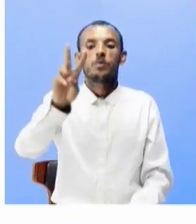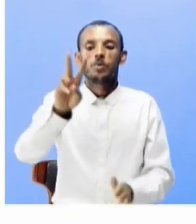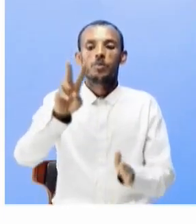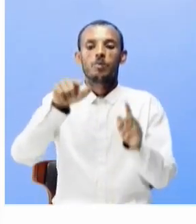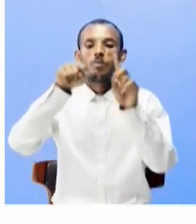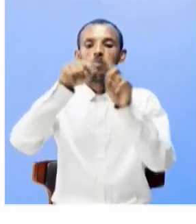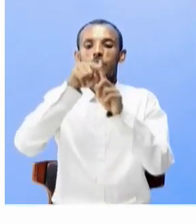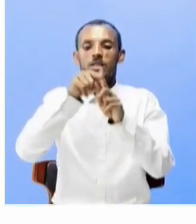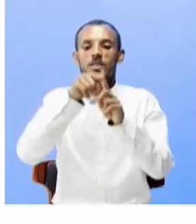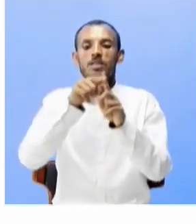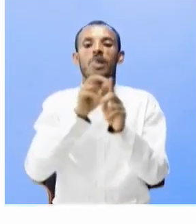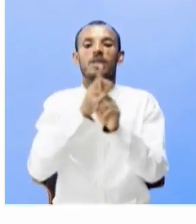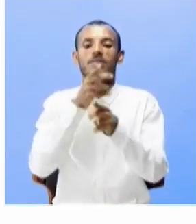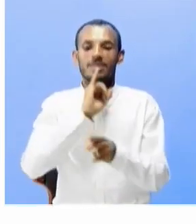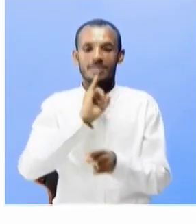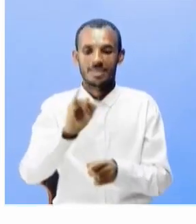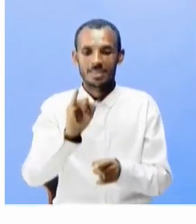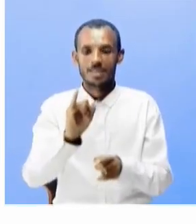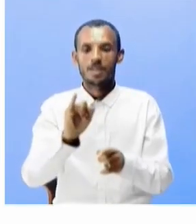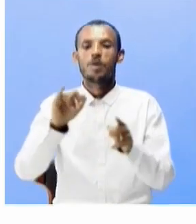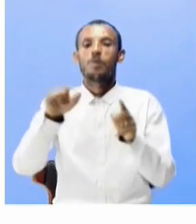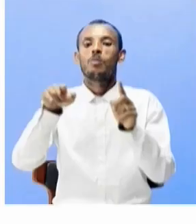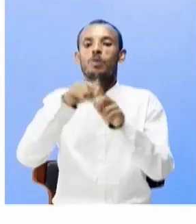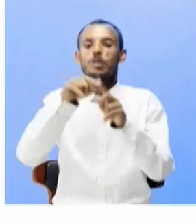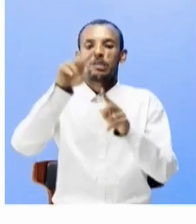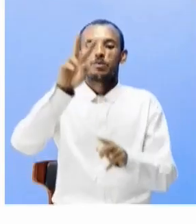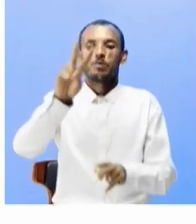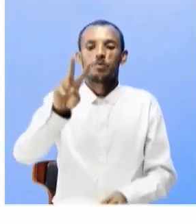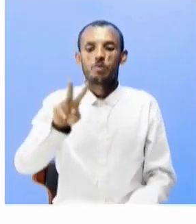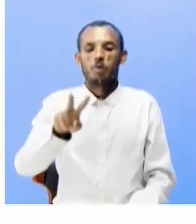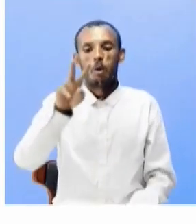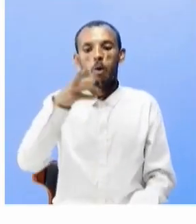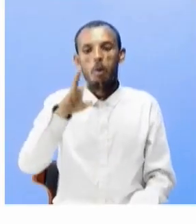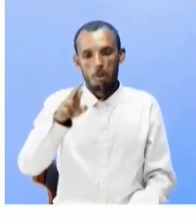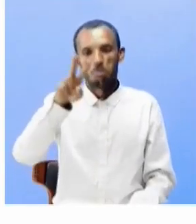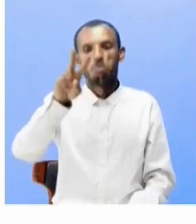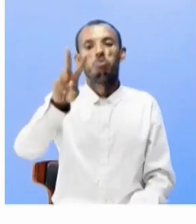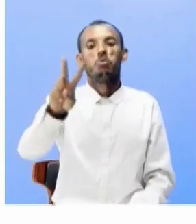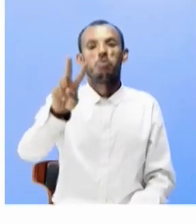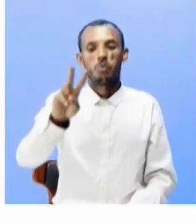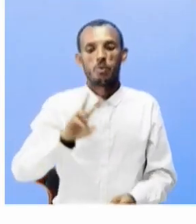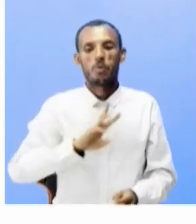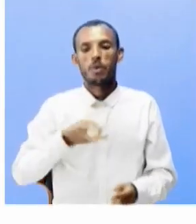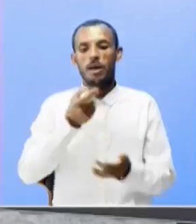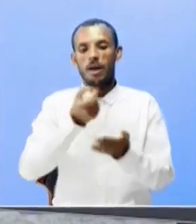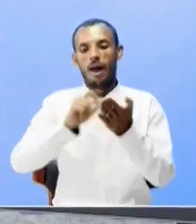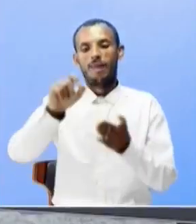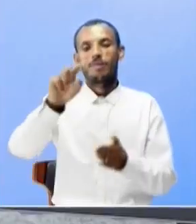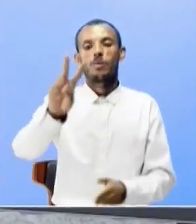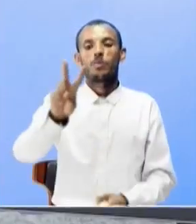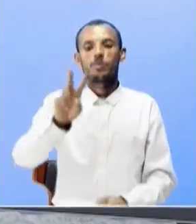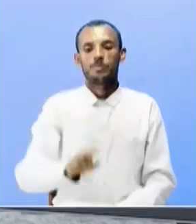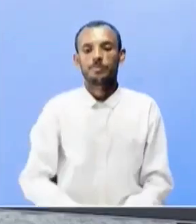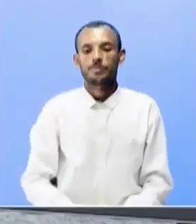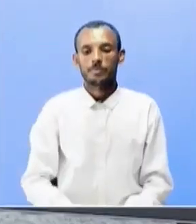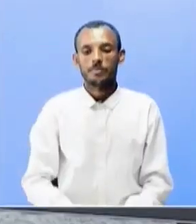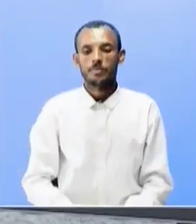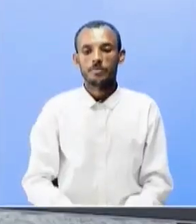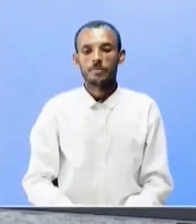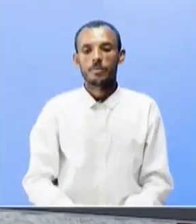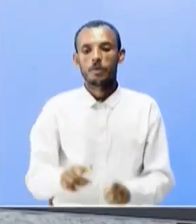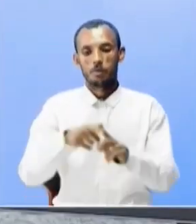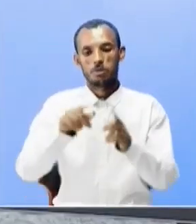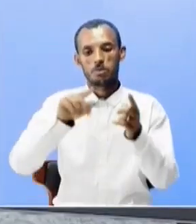positives. Therefore, the answer will be this, positive 2. Simply, we write in this form, 2, positive